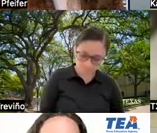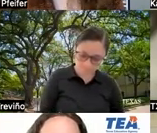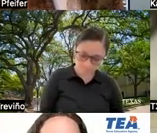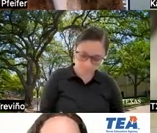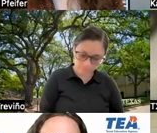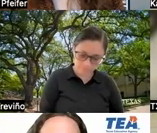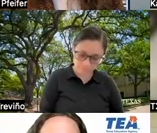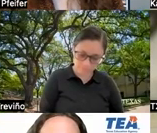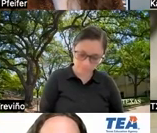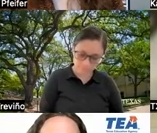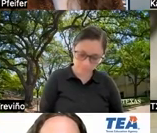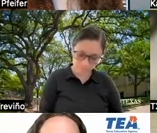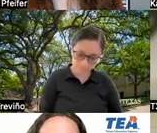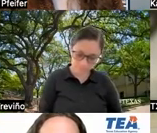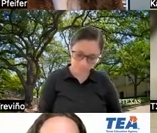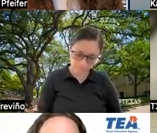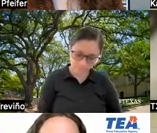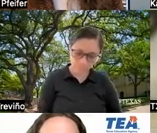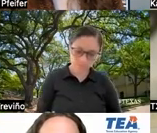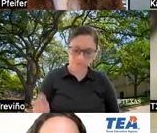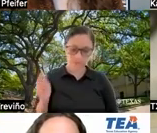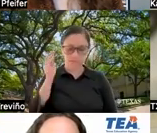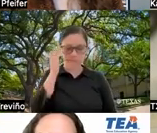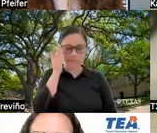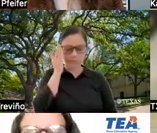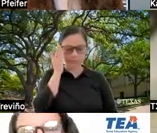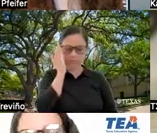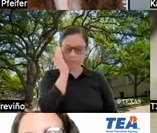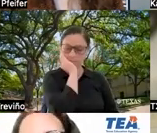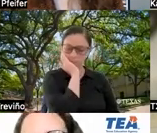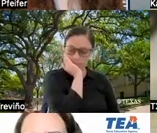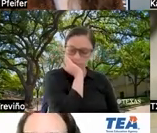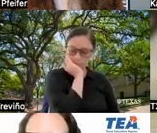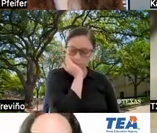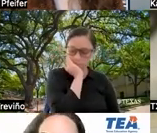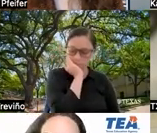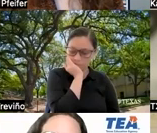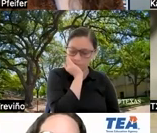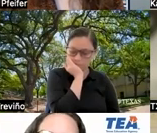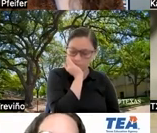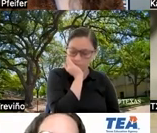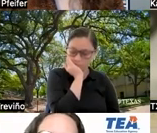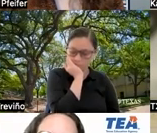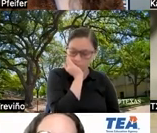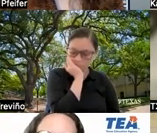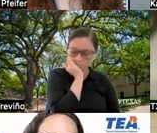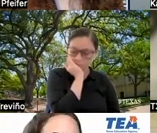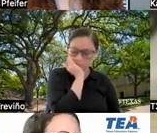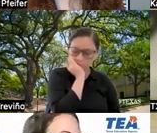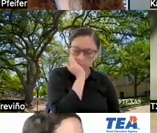Workforce Commission and also the Chair of the Texas Early Learning Council. So I want to welcome all of our council